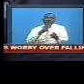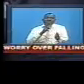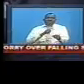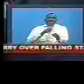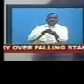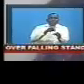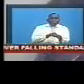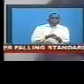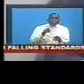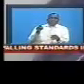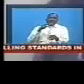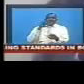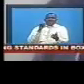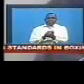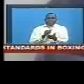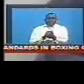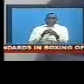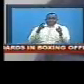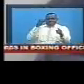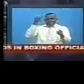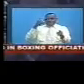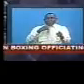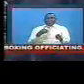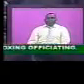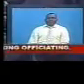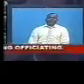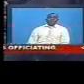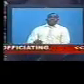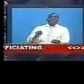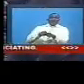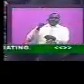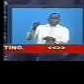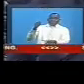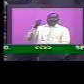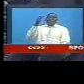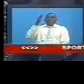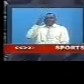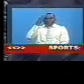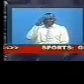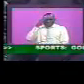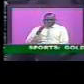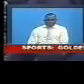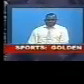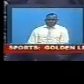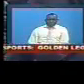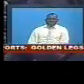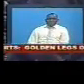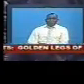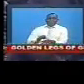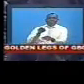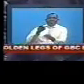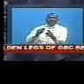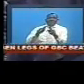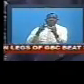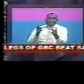voting at polling stations. But Dr. Bawumia had a different view. You were also aware that the